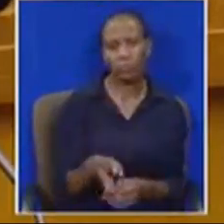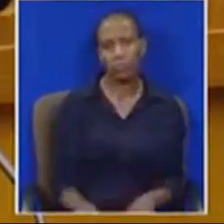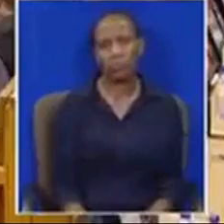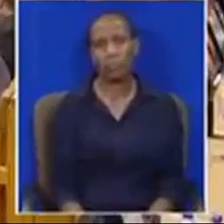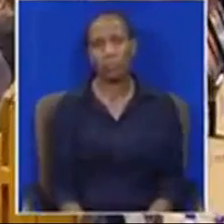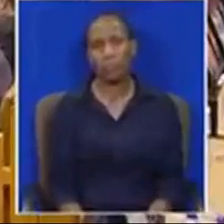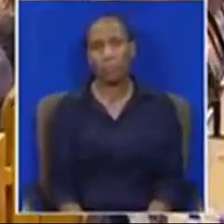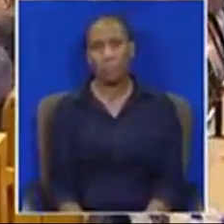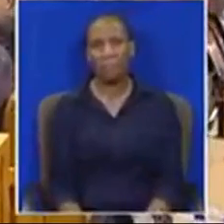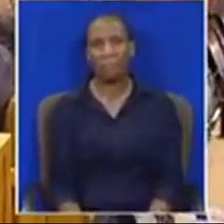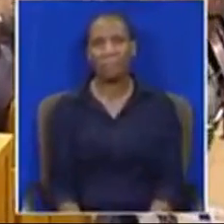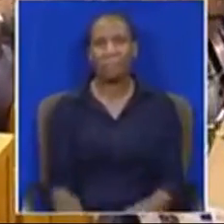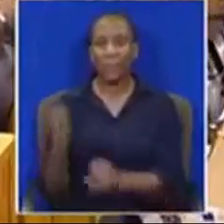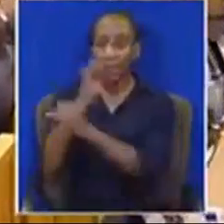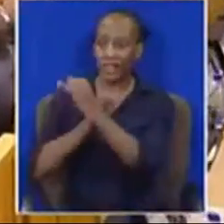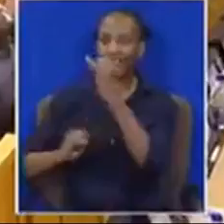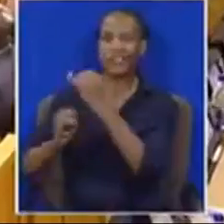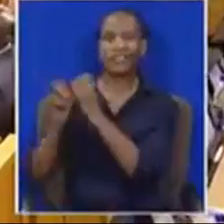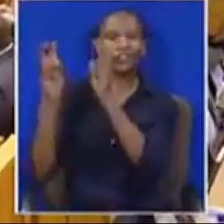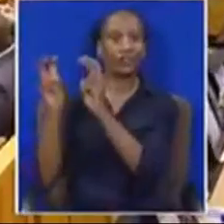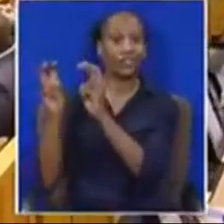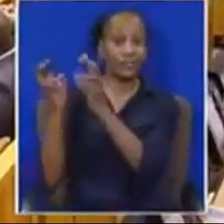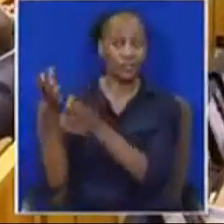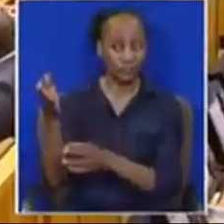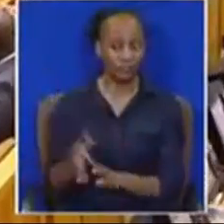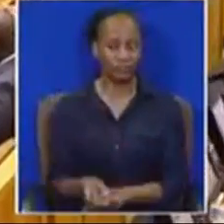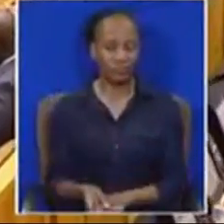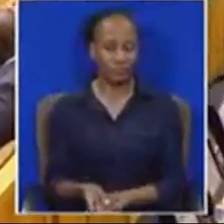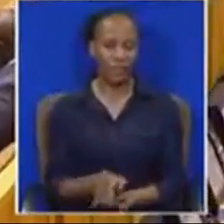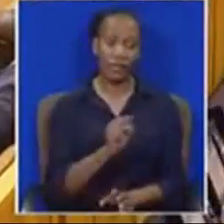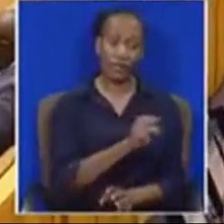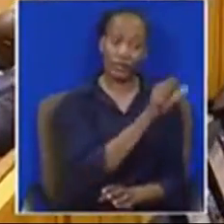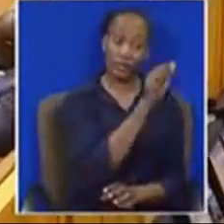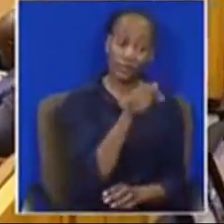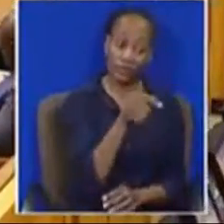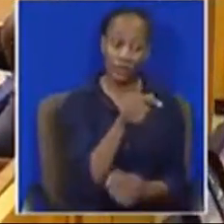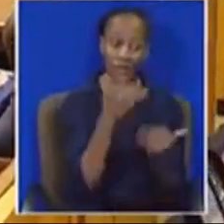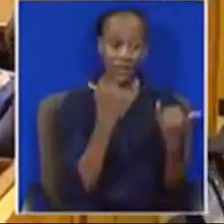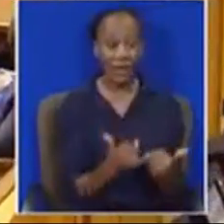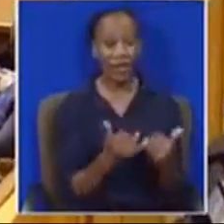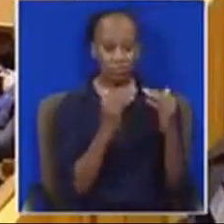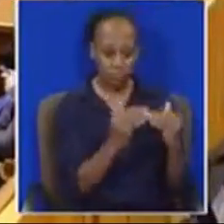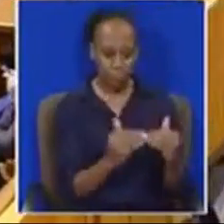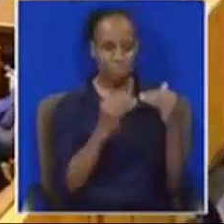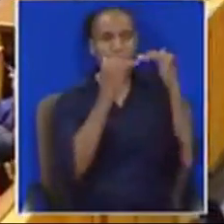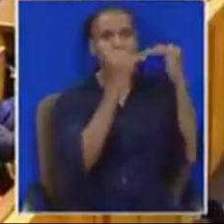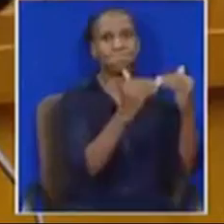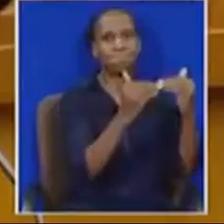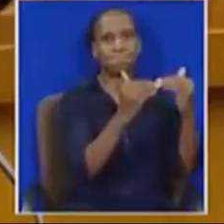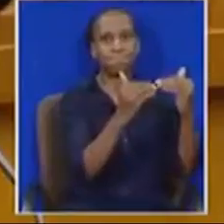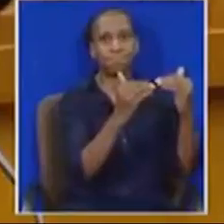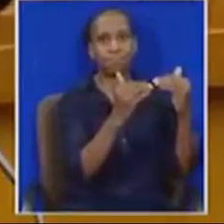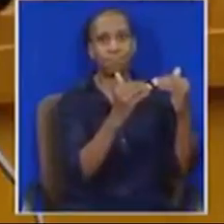When it comes to international matters, South Africa has acceded to the tripartite free trade